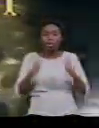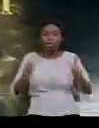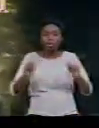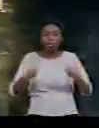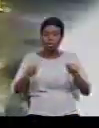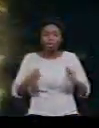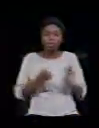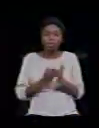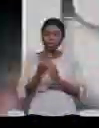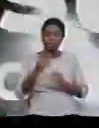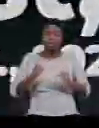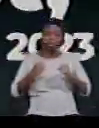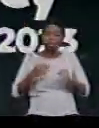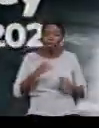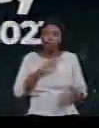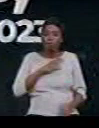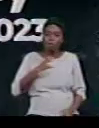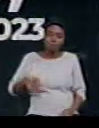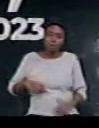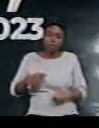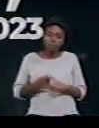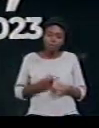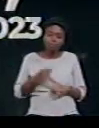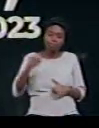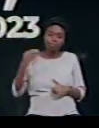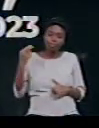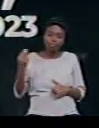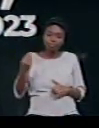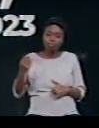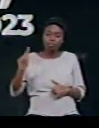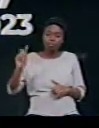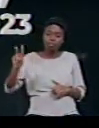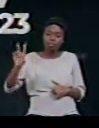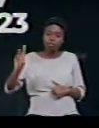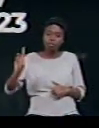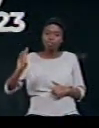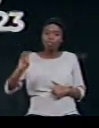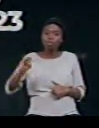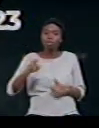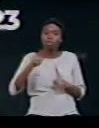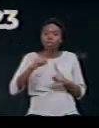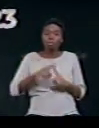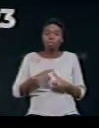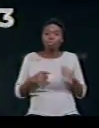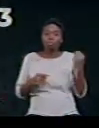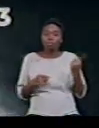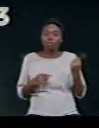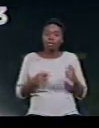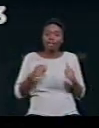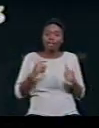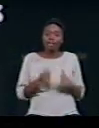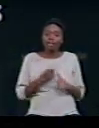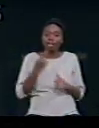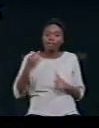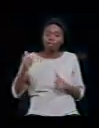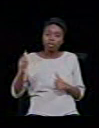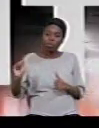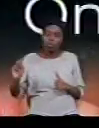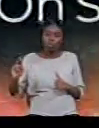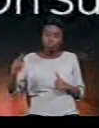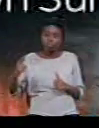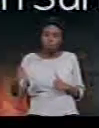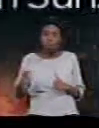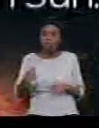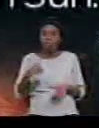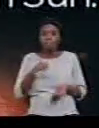Christ from Thursday, 27th July to Tuesday, 1st August 2023 at 600